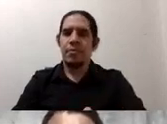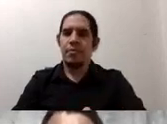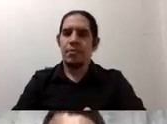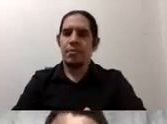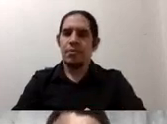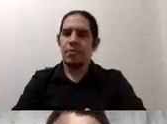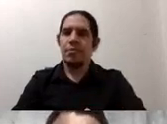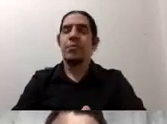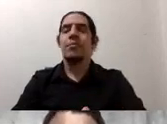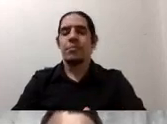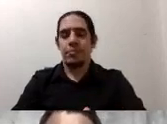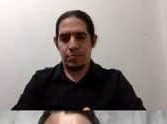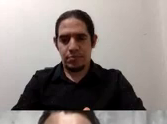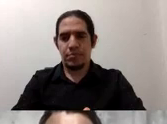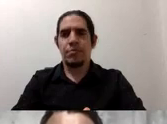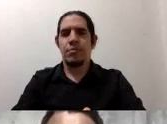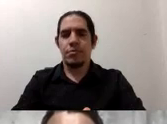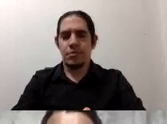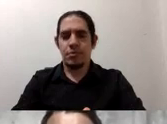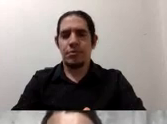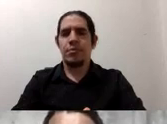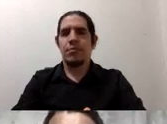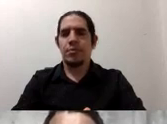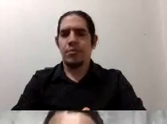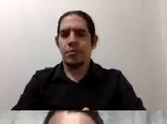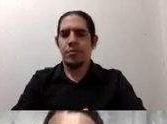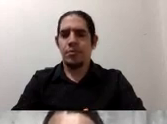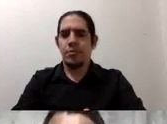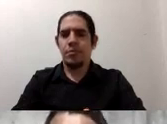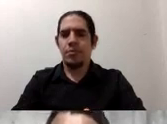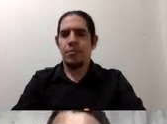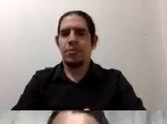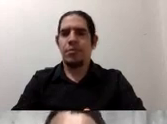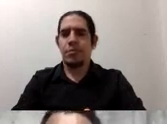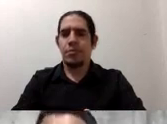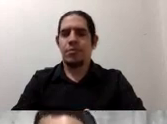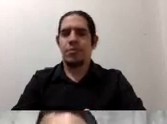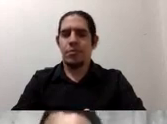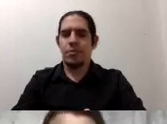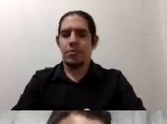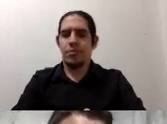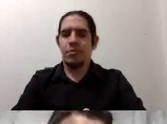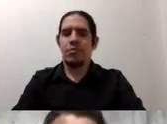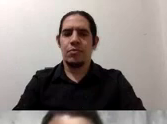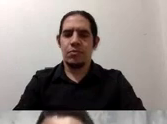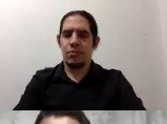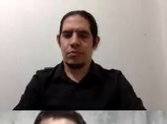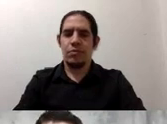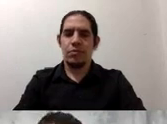don't know how to verbally use it. I'm familiarized with it due to its daily use in movies, TV series, podcasts, and trips.